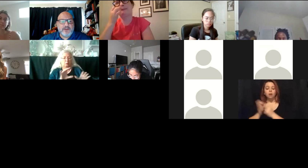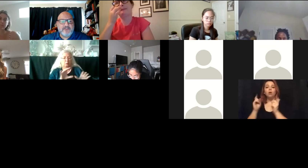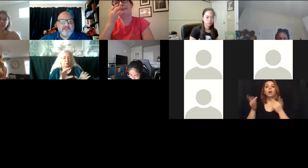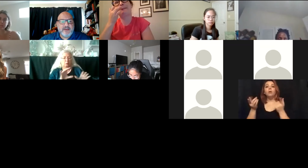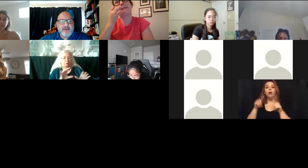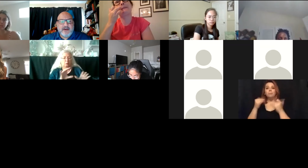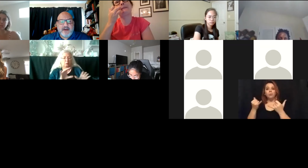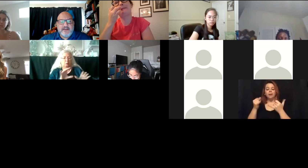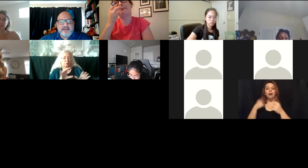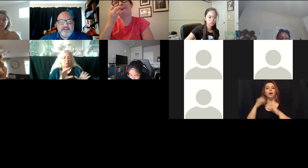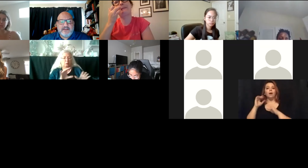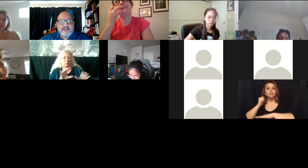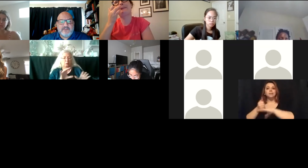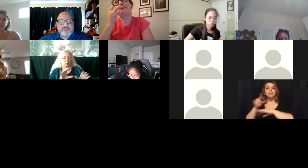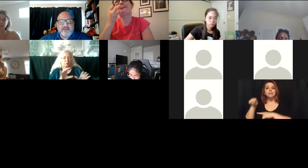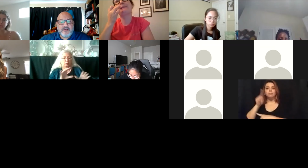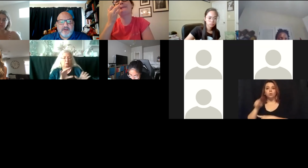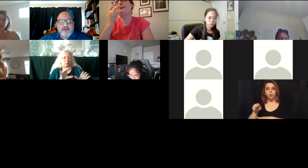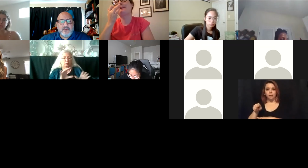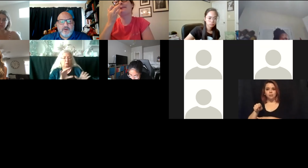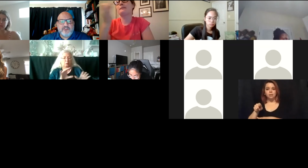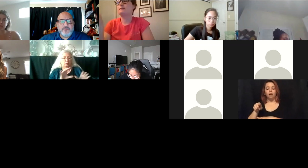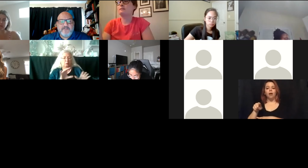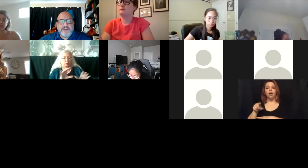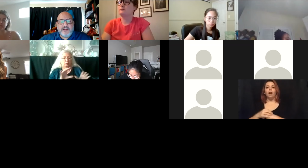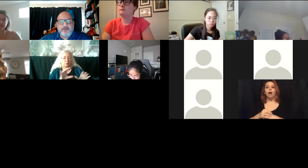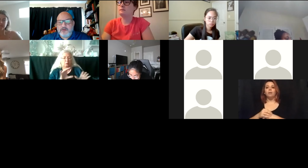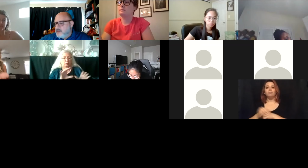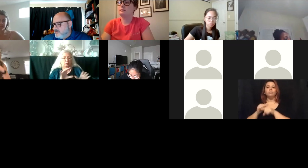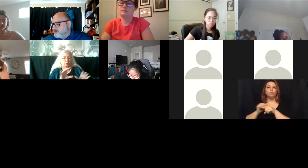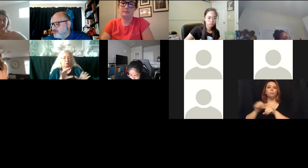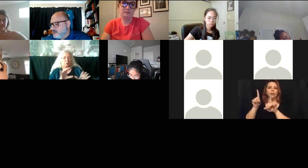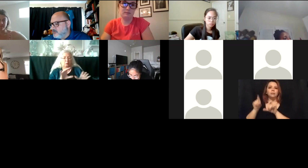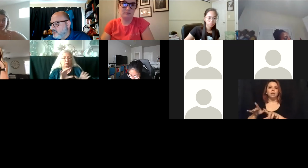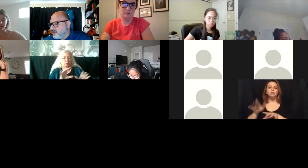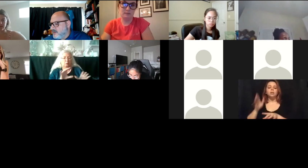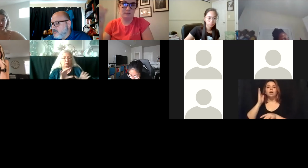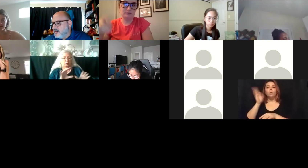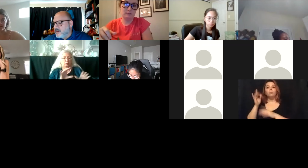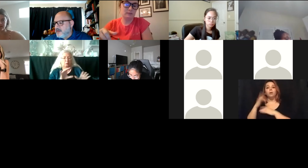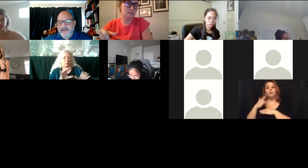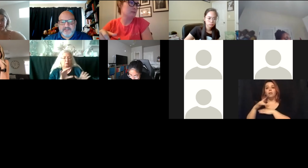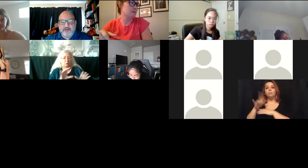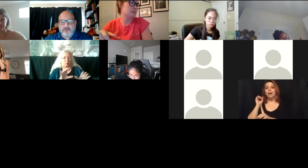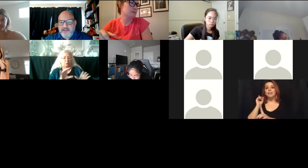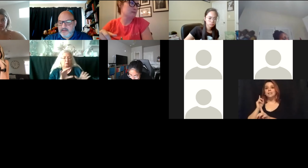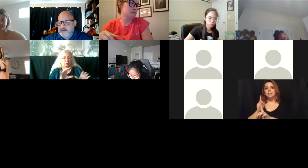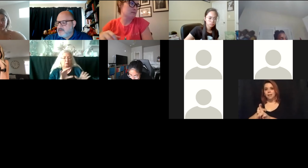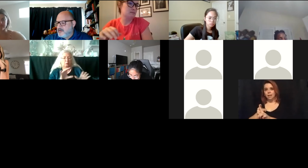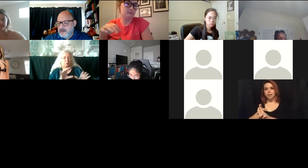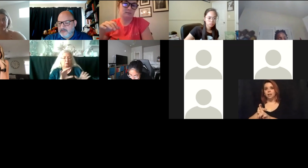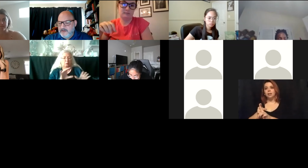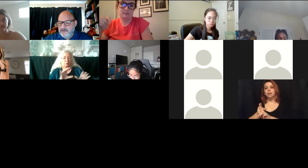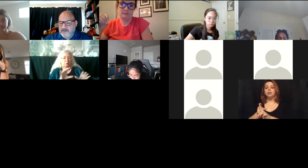up the quiz. It is going to be available until, like I said, we'll make